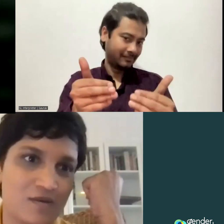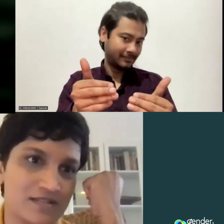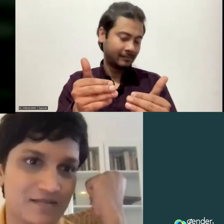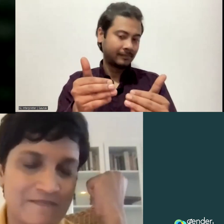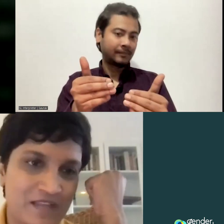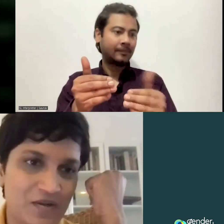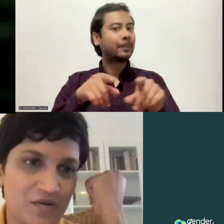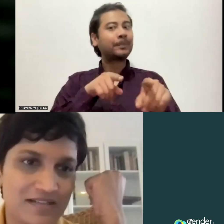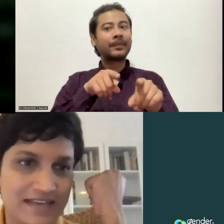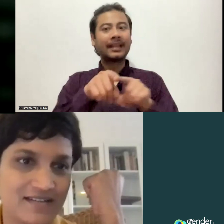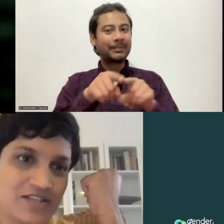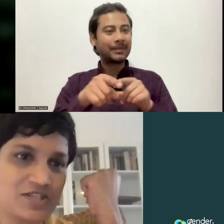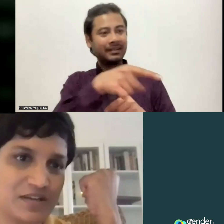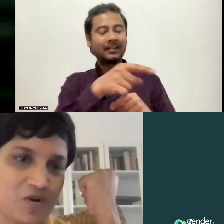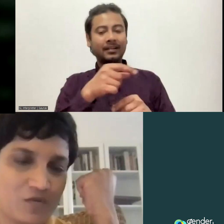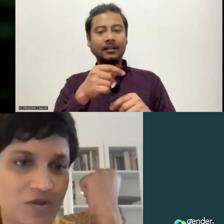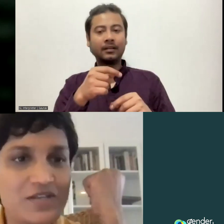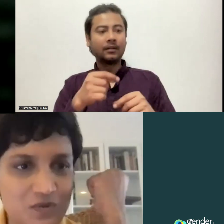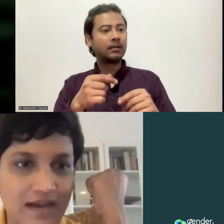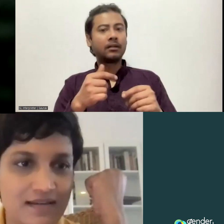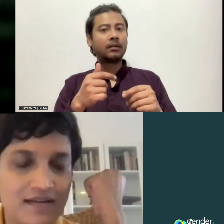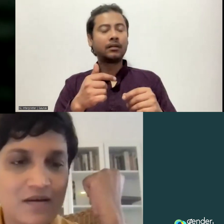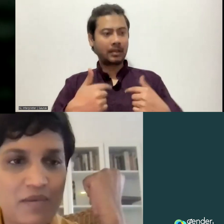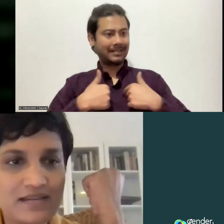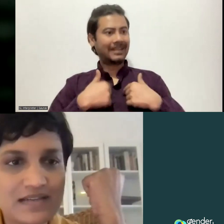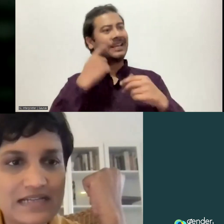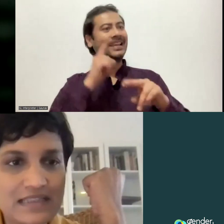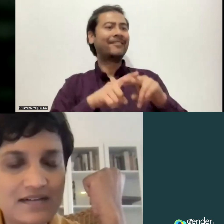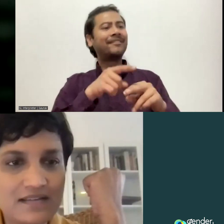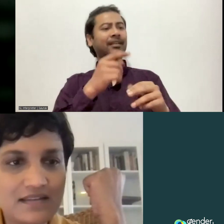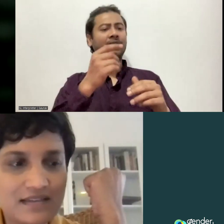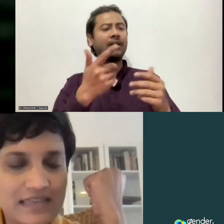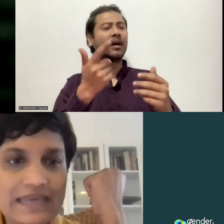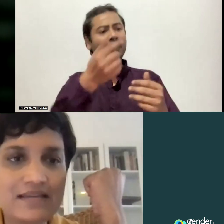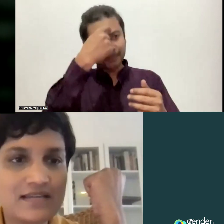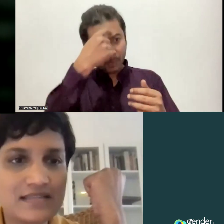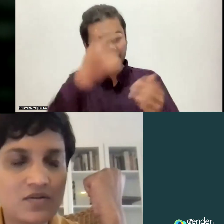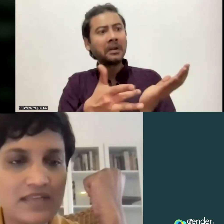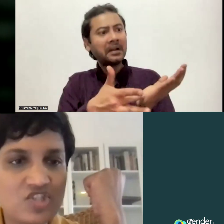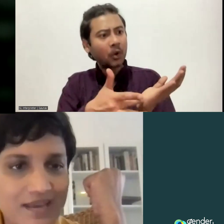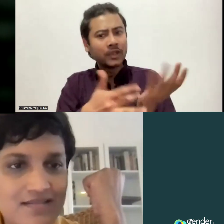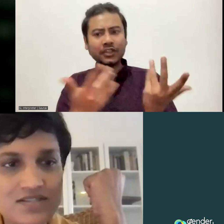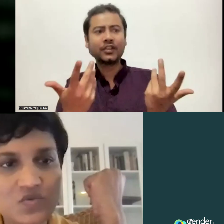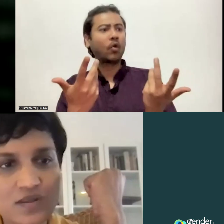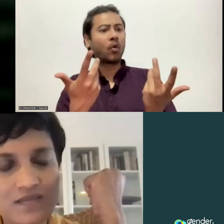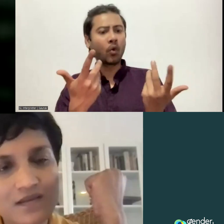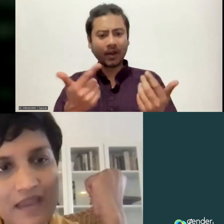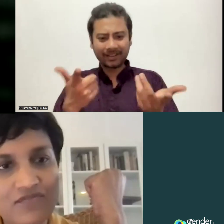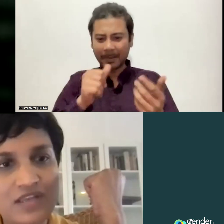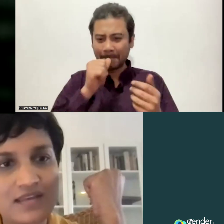drainage problem as a, you know, a technical engineering problem. You can't do that. But the key catalysts, you know, they change